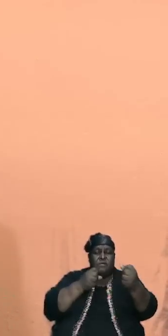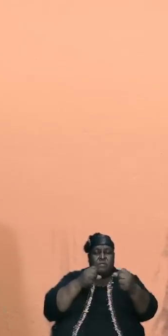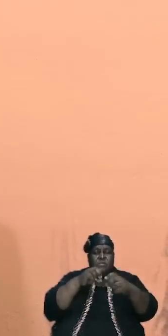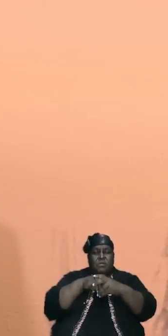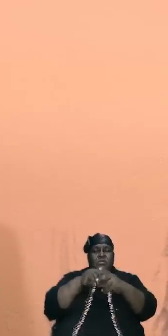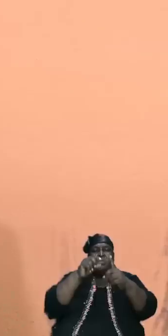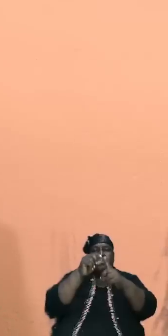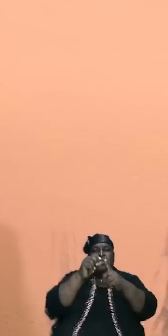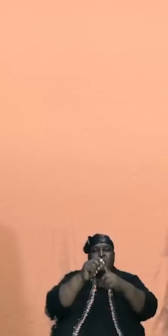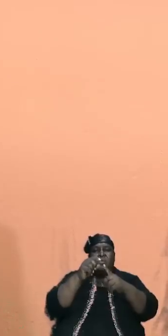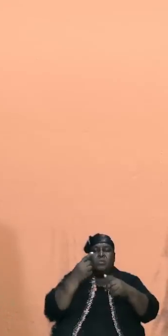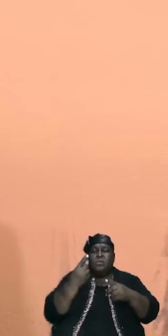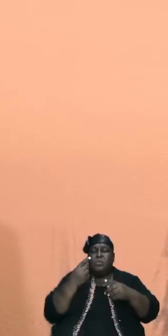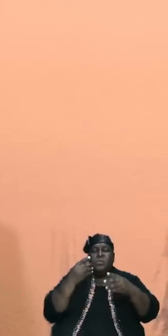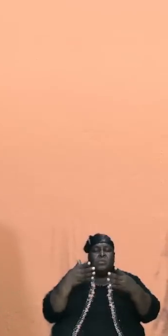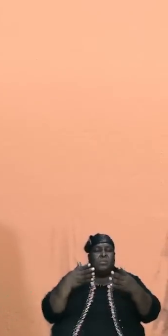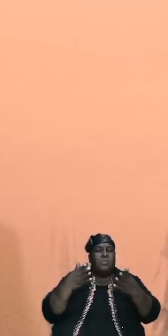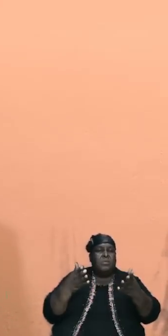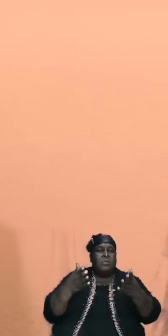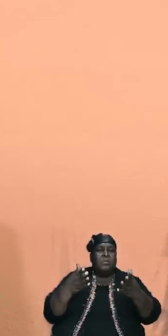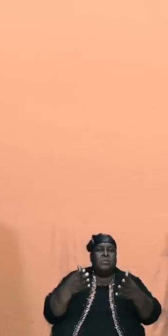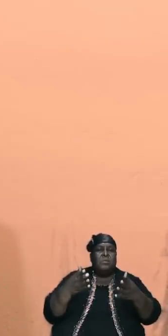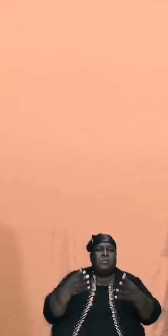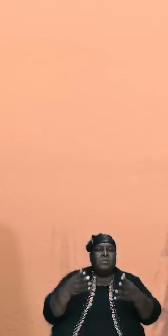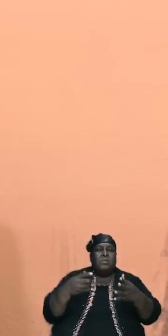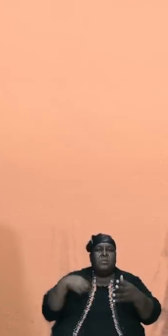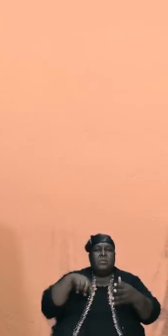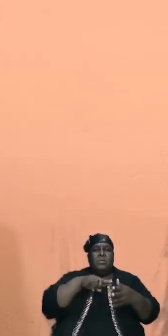that's the only way that we'll be able to